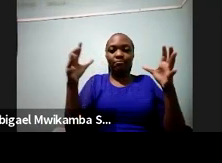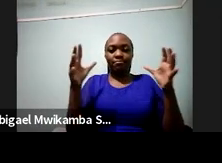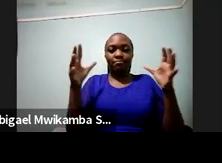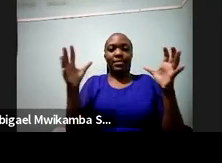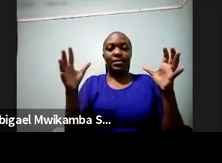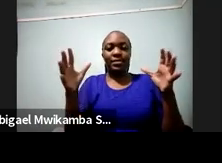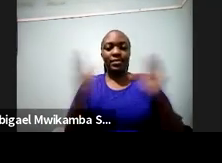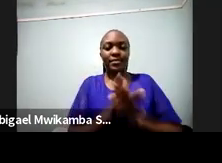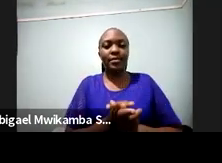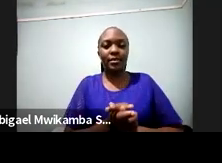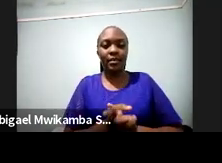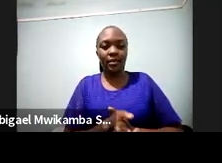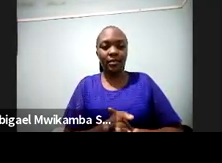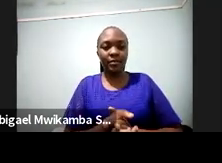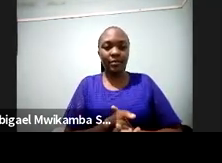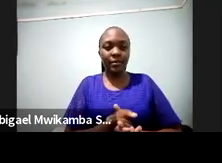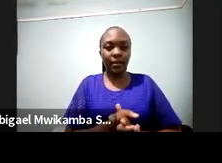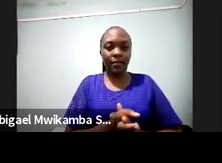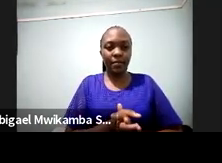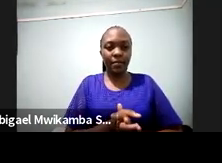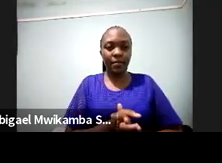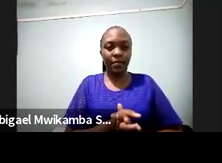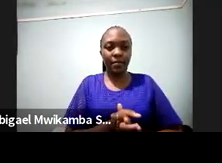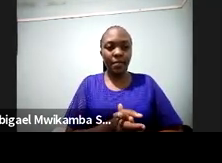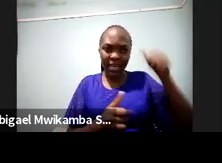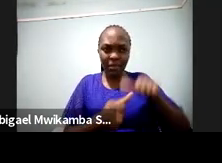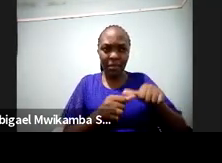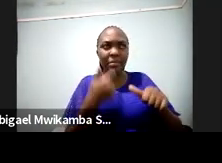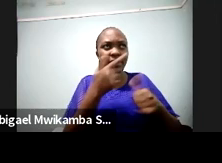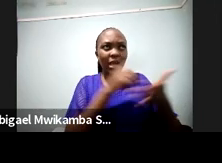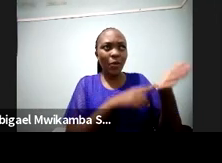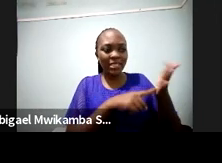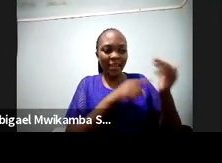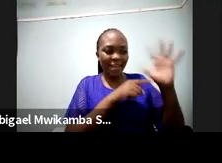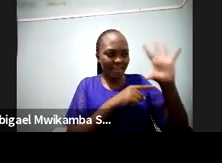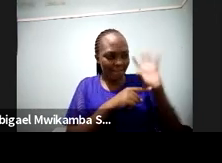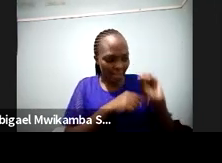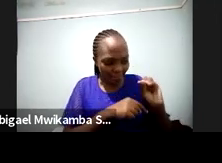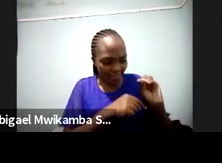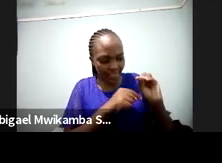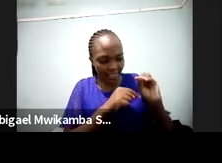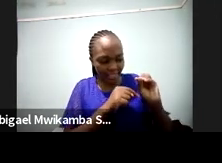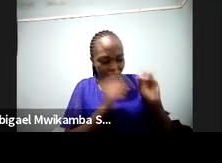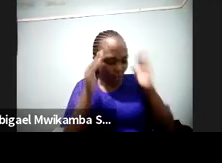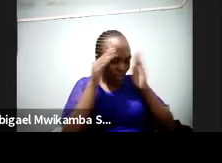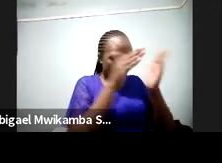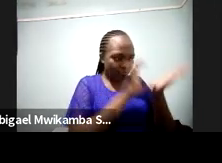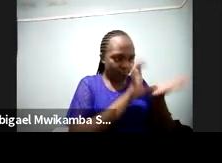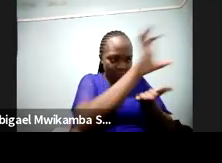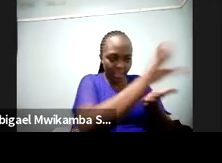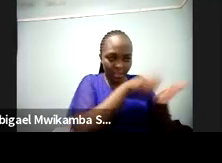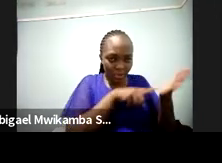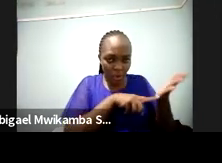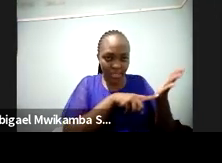50 goes to essentials. So Yes. the essentials here is housing, which is 30, and there is also food, which is